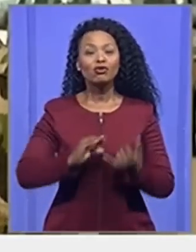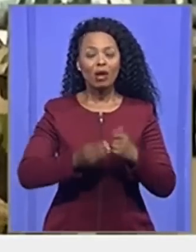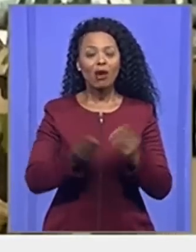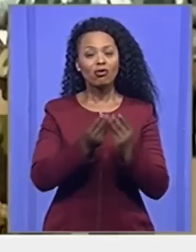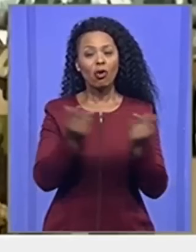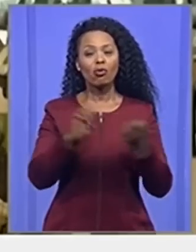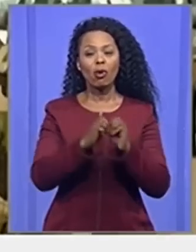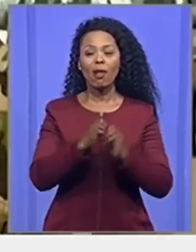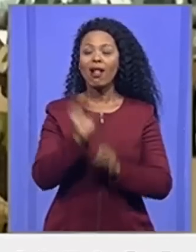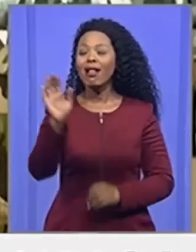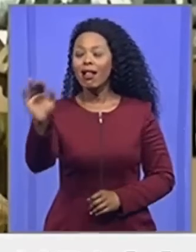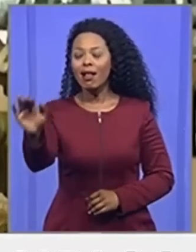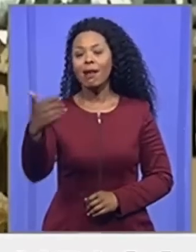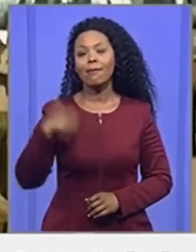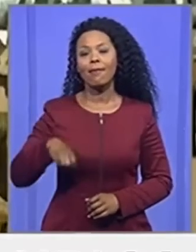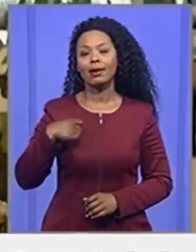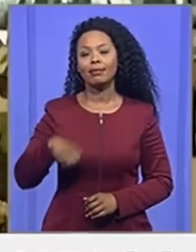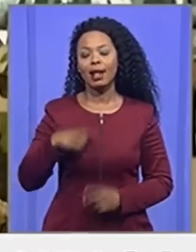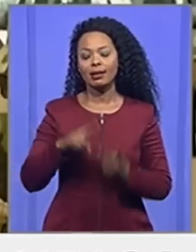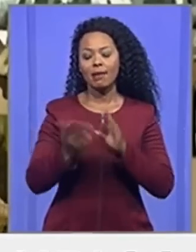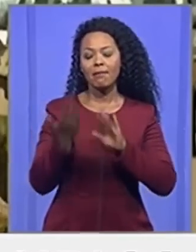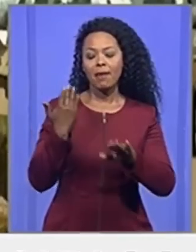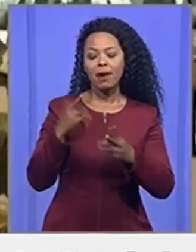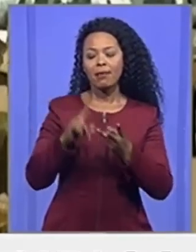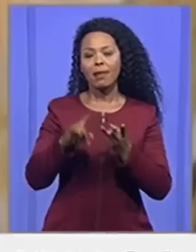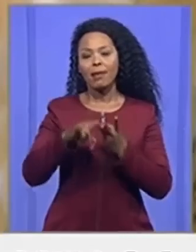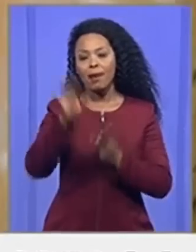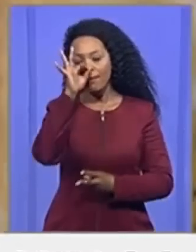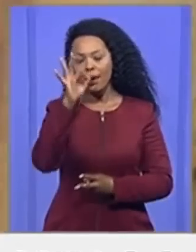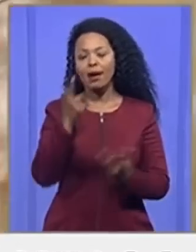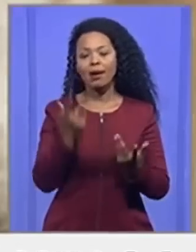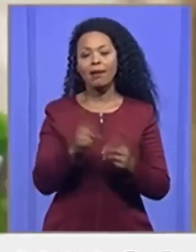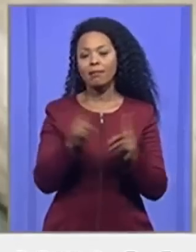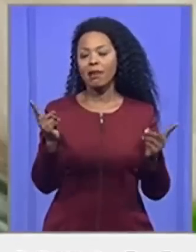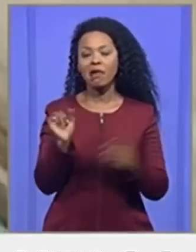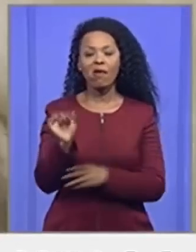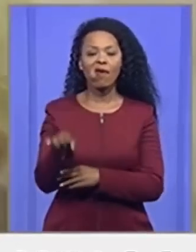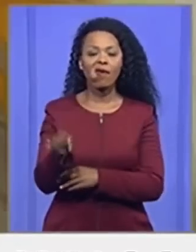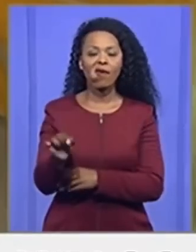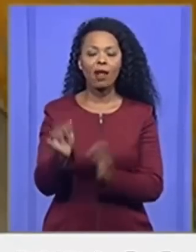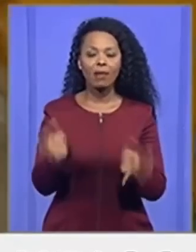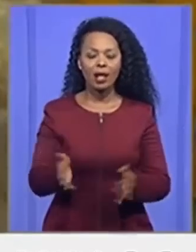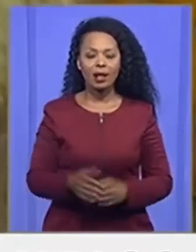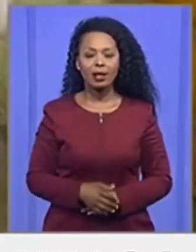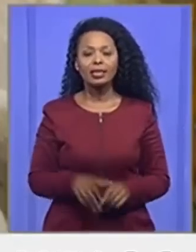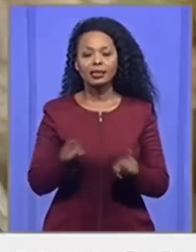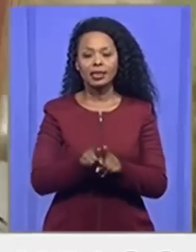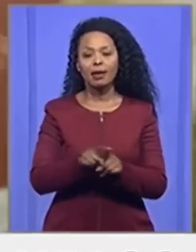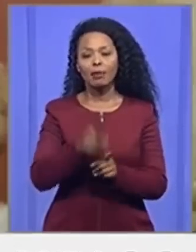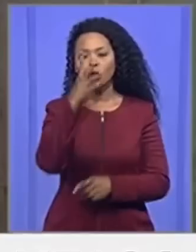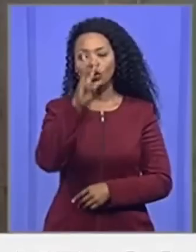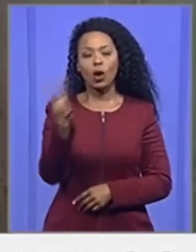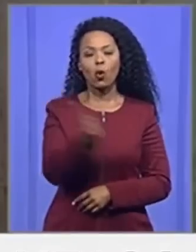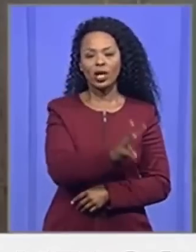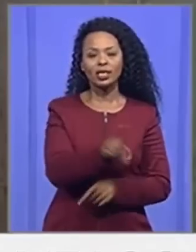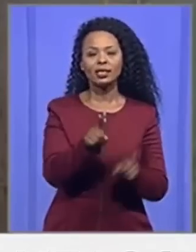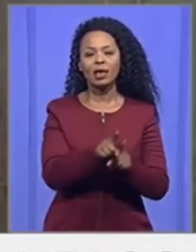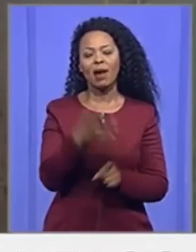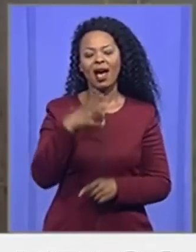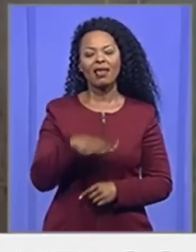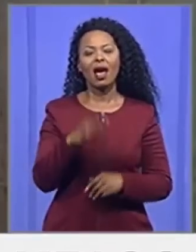with the municipality and the Metro Police and the City Council of Tshwane. Pretoria West yone e na le matlo ao a ikabetsweng.